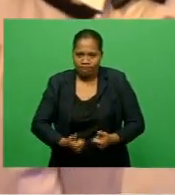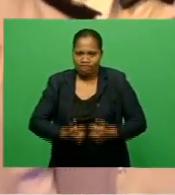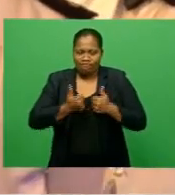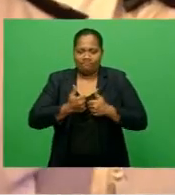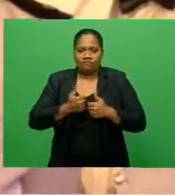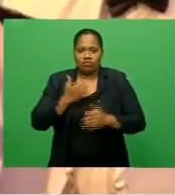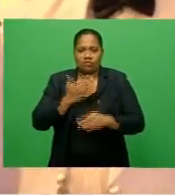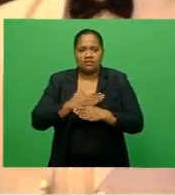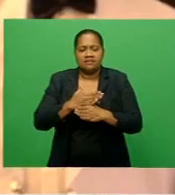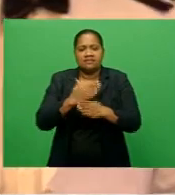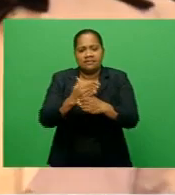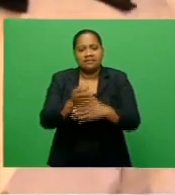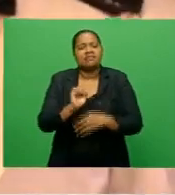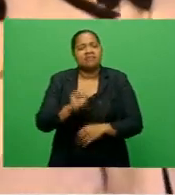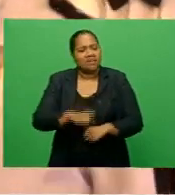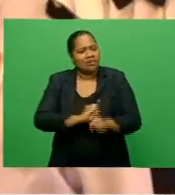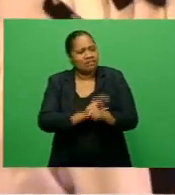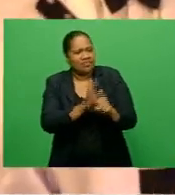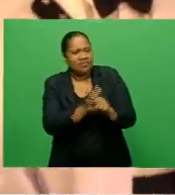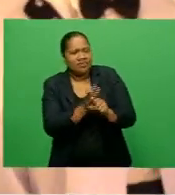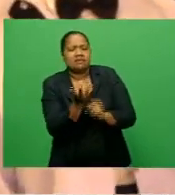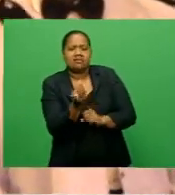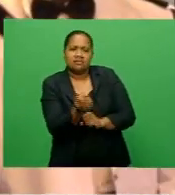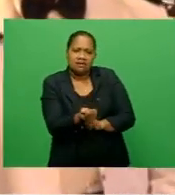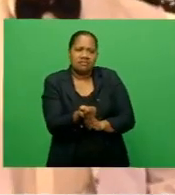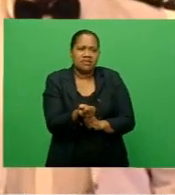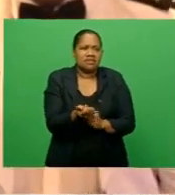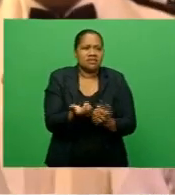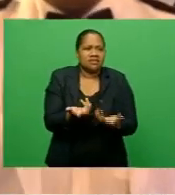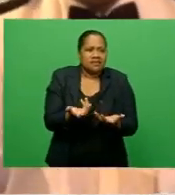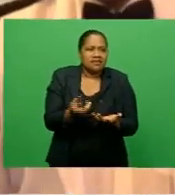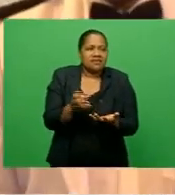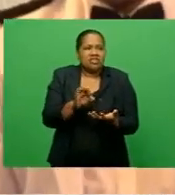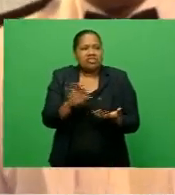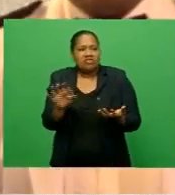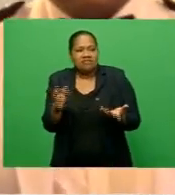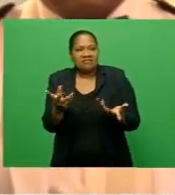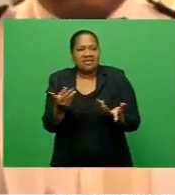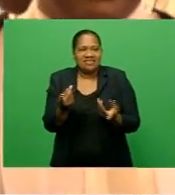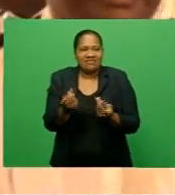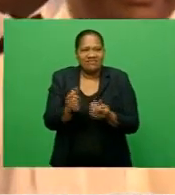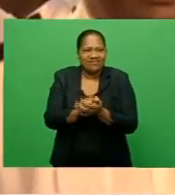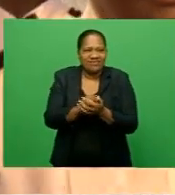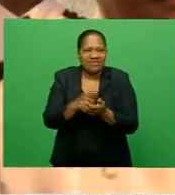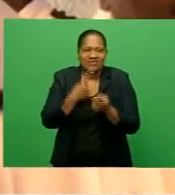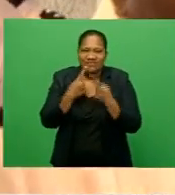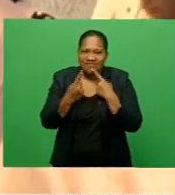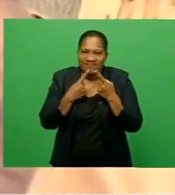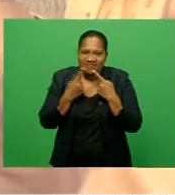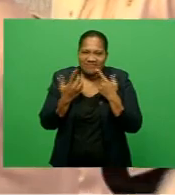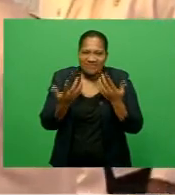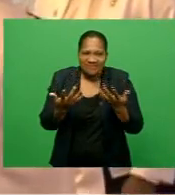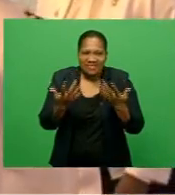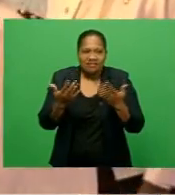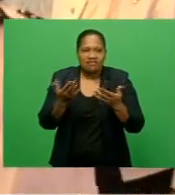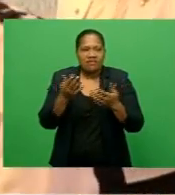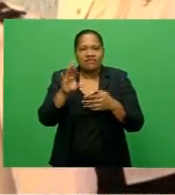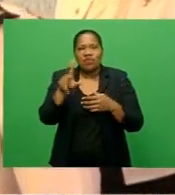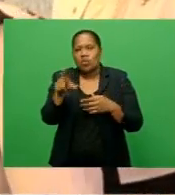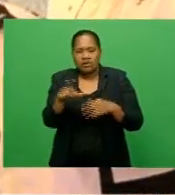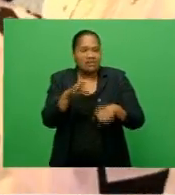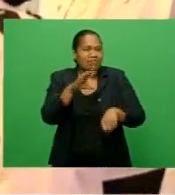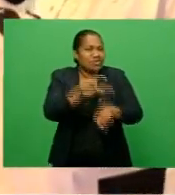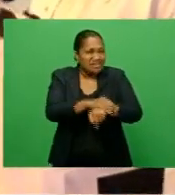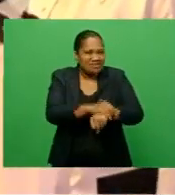and some not so complimentary comments about the police force,